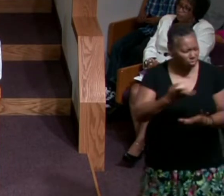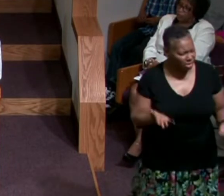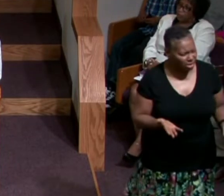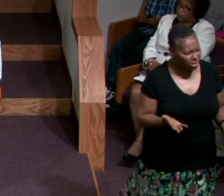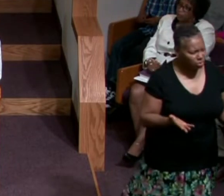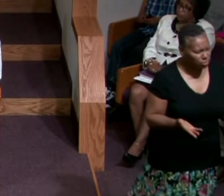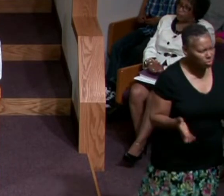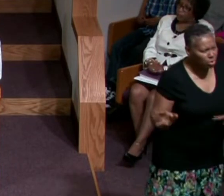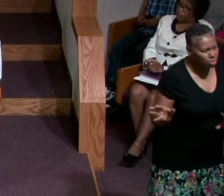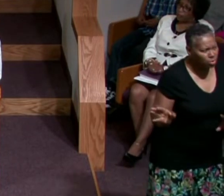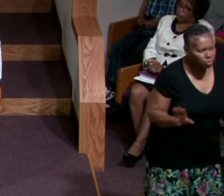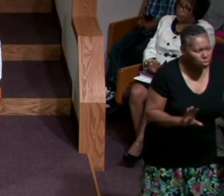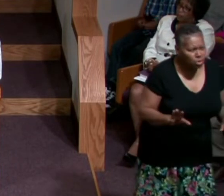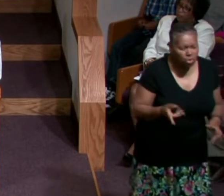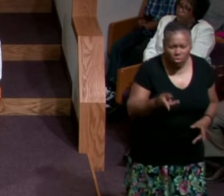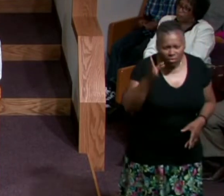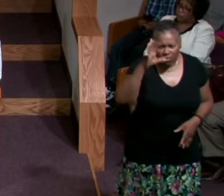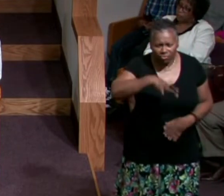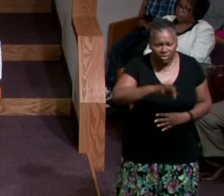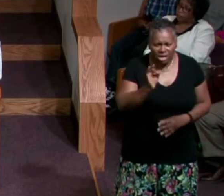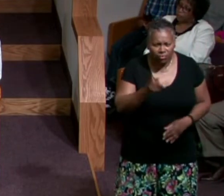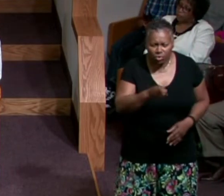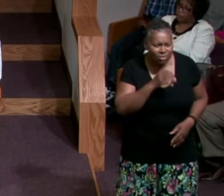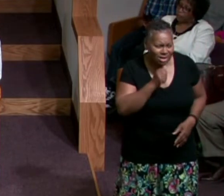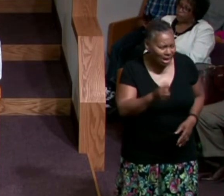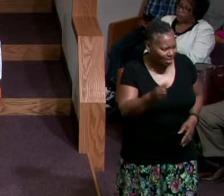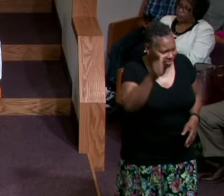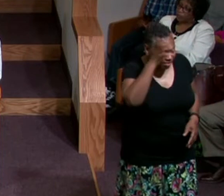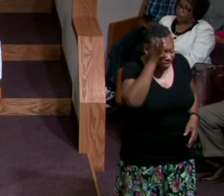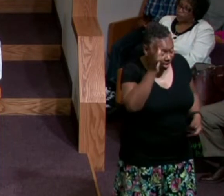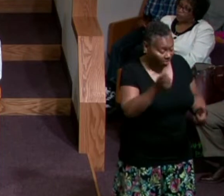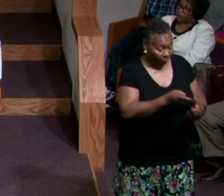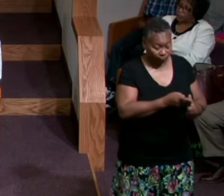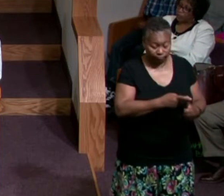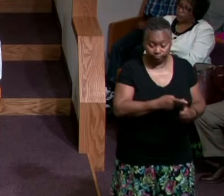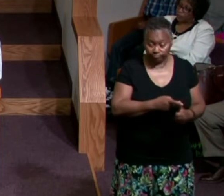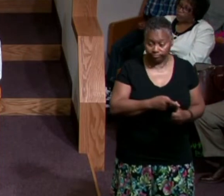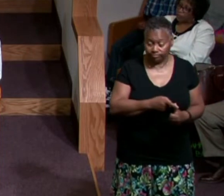that you are not the father. First thing you can do